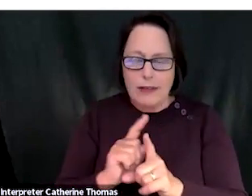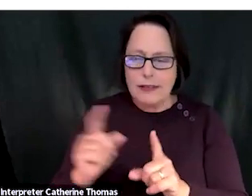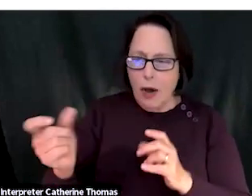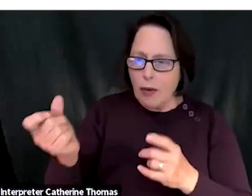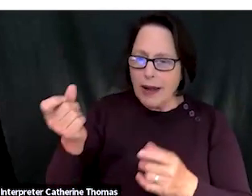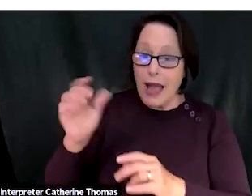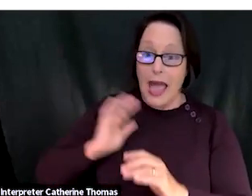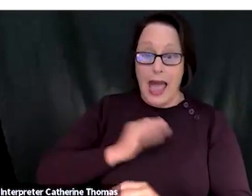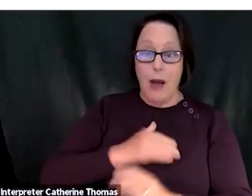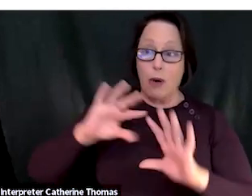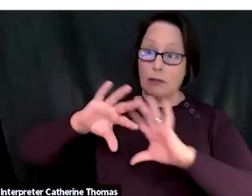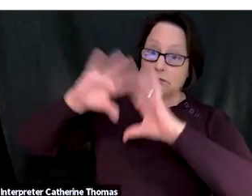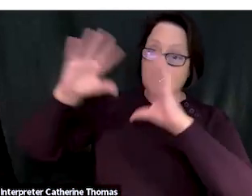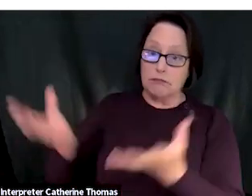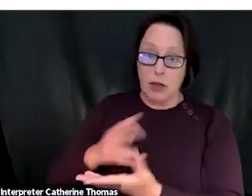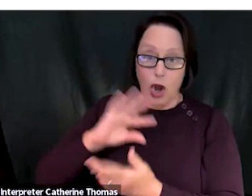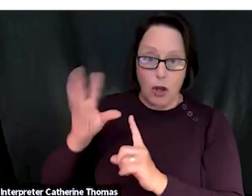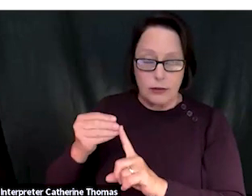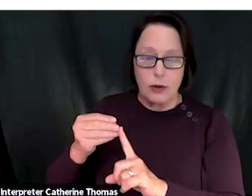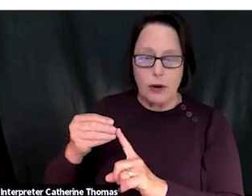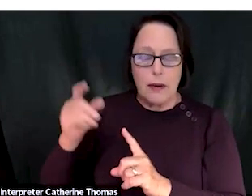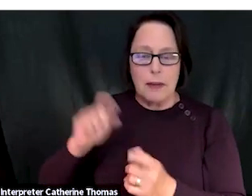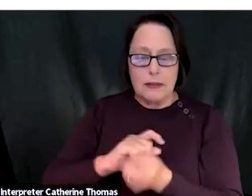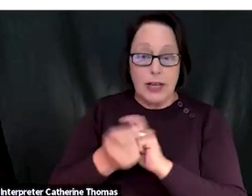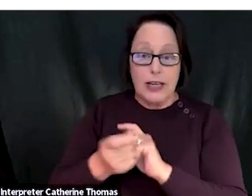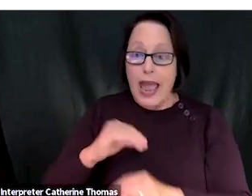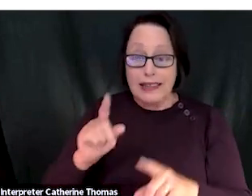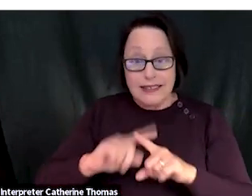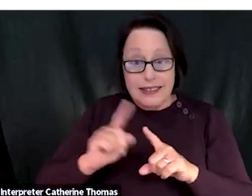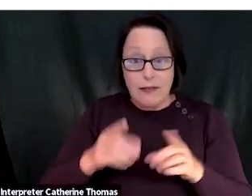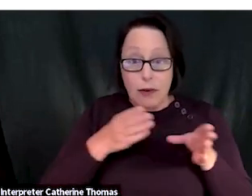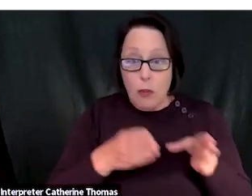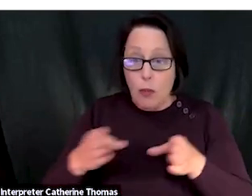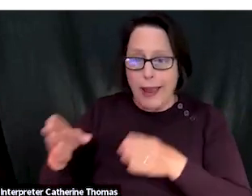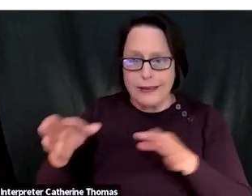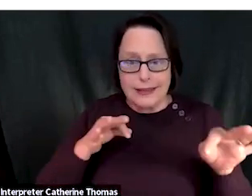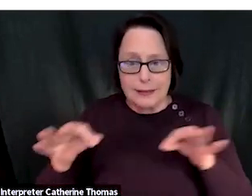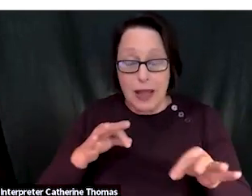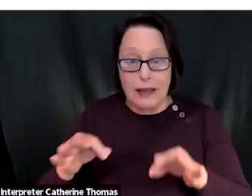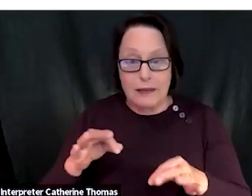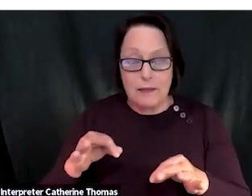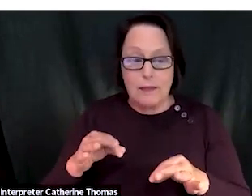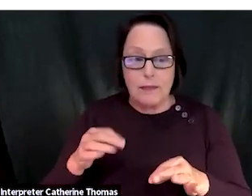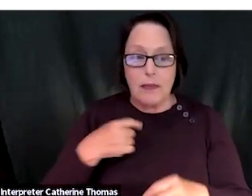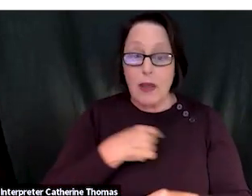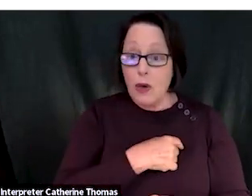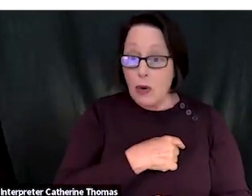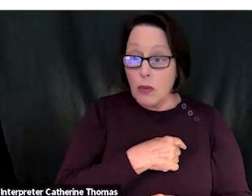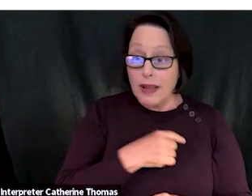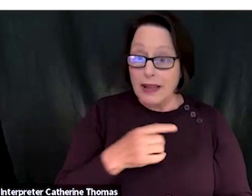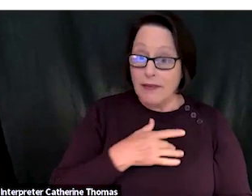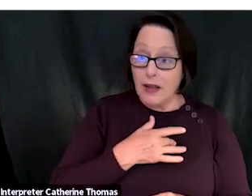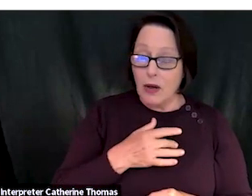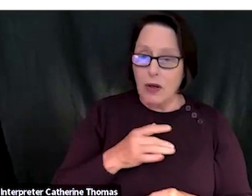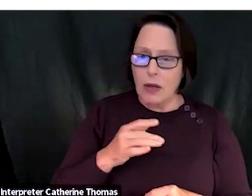and multiple educational formats, because pushing the ask to understand